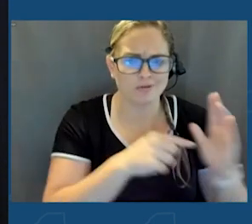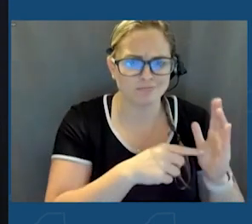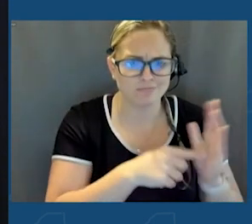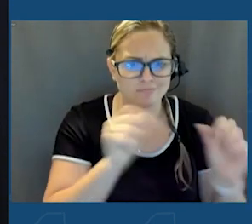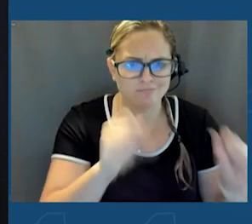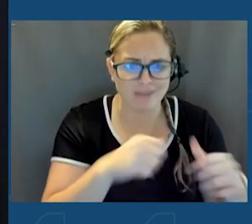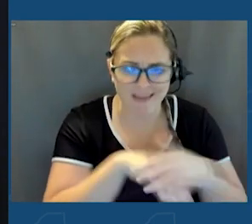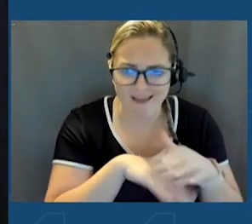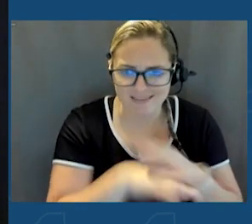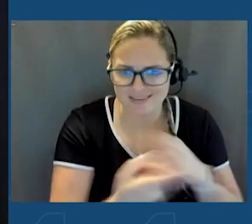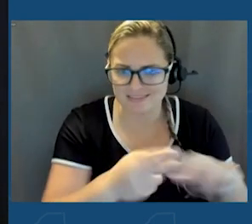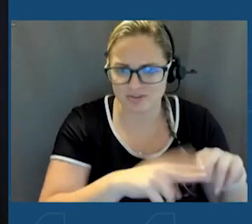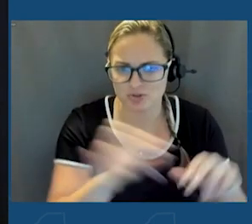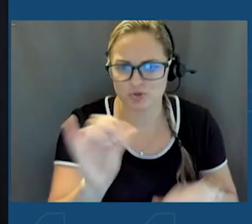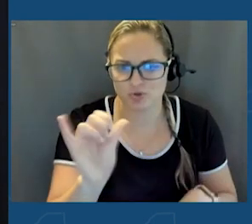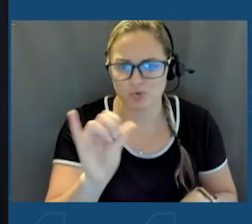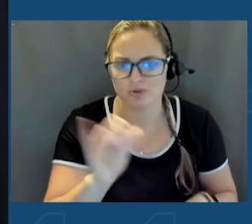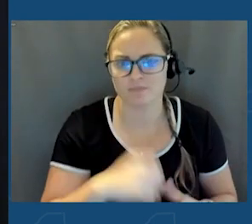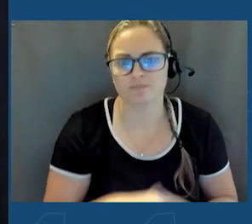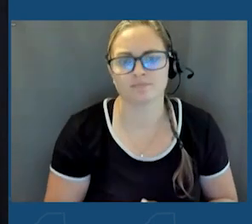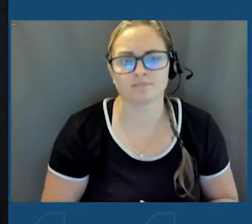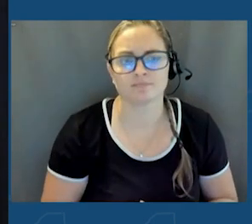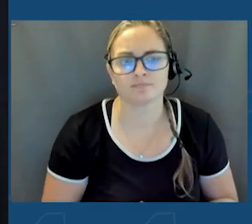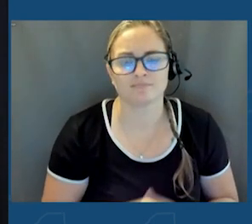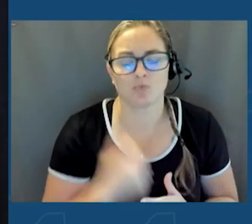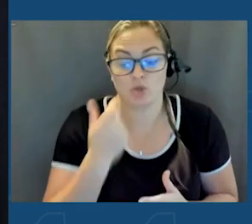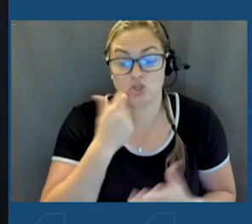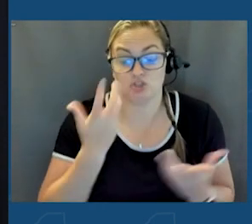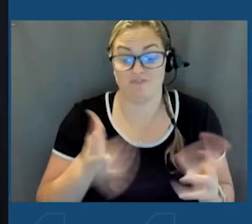And it starts with what we just accomplished in our budget.